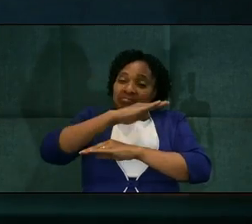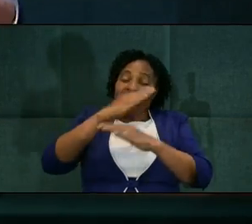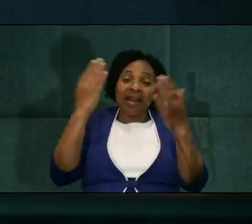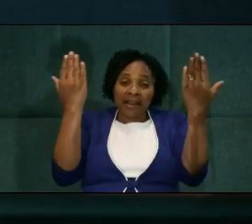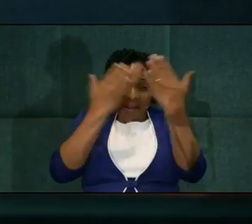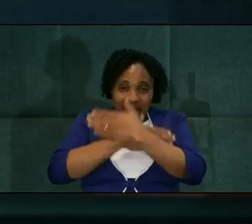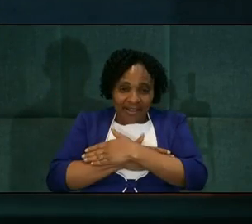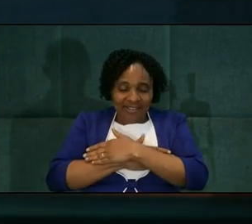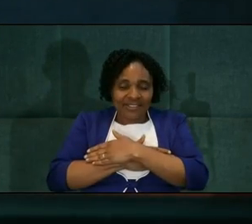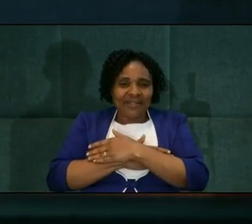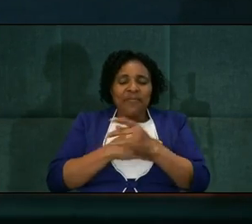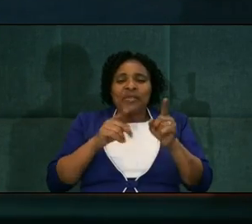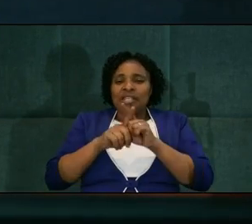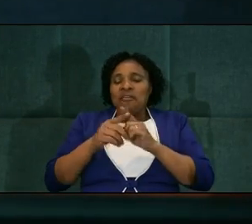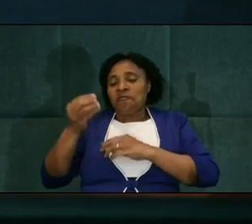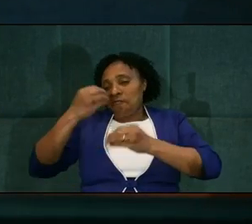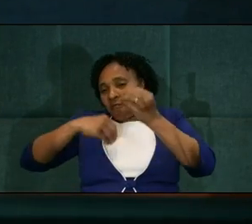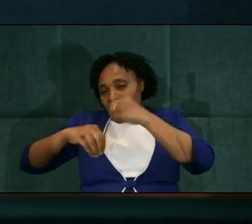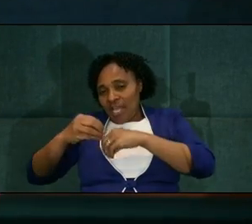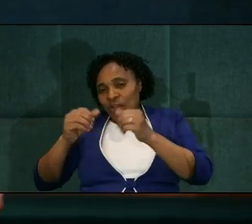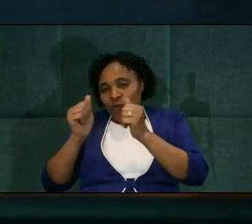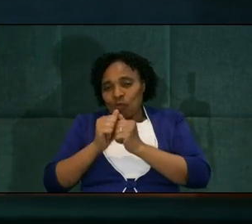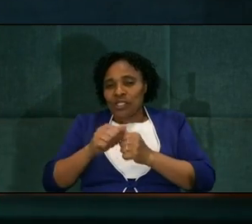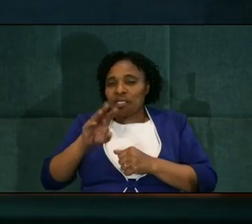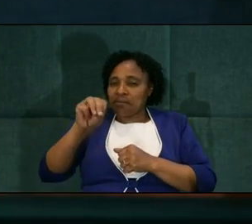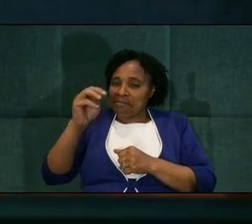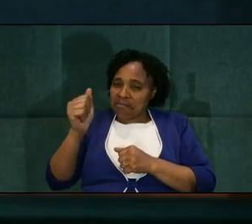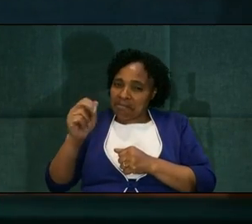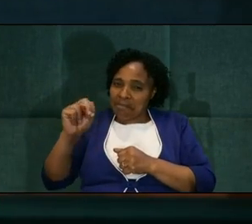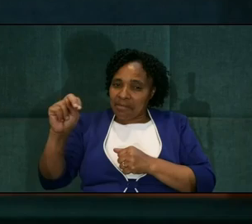Even though God fed them with manna.